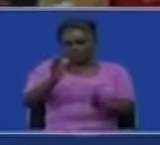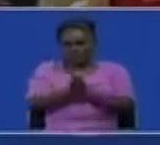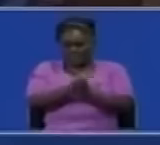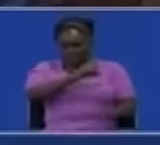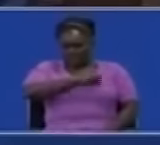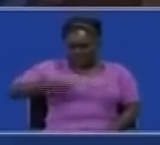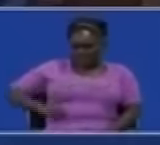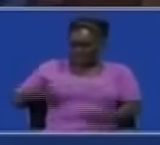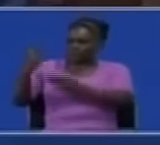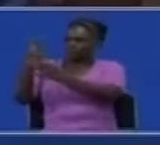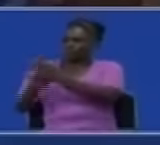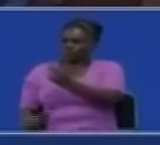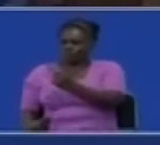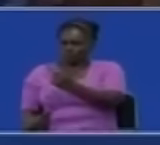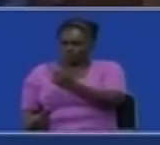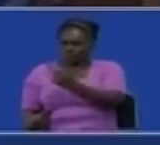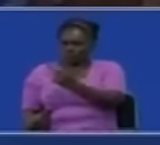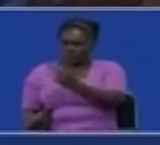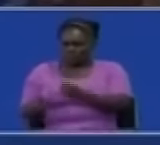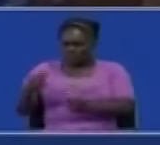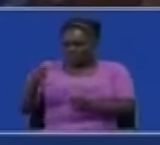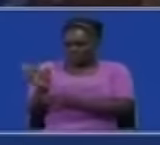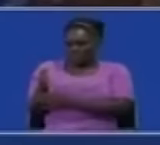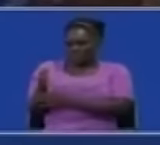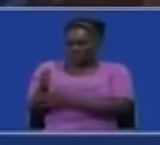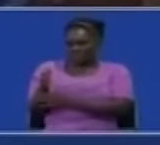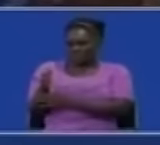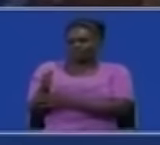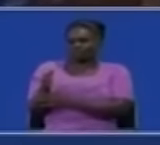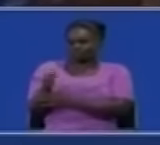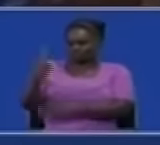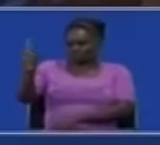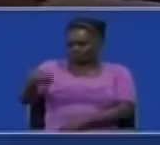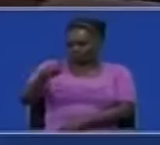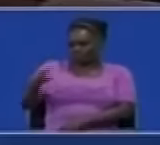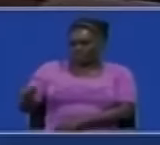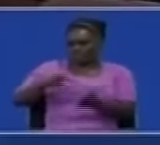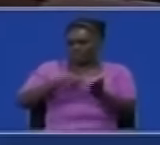the Senate that culminated in the Thursday vote were irregular and